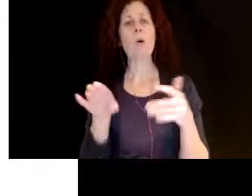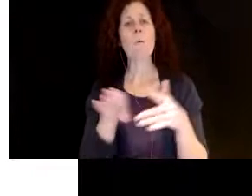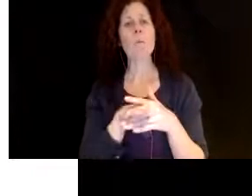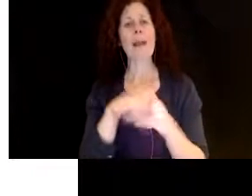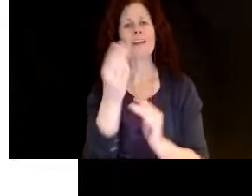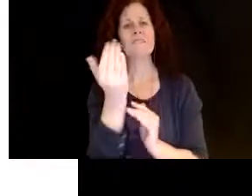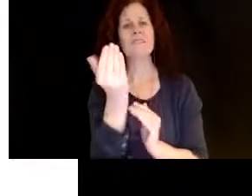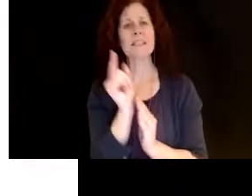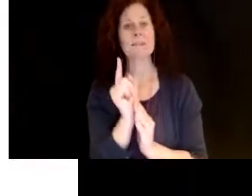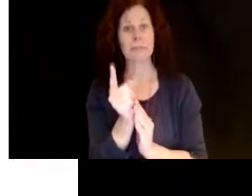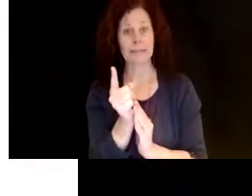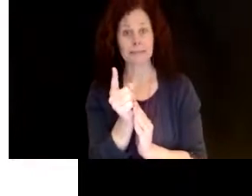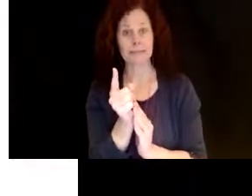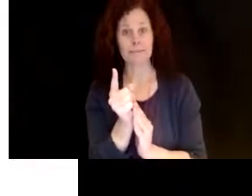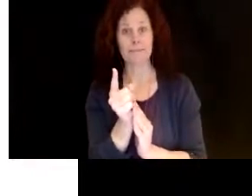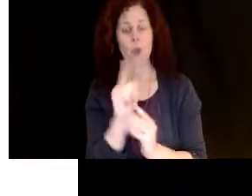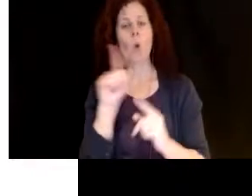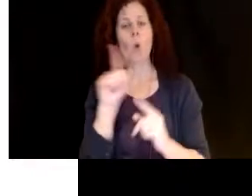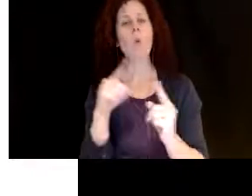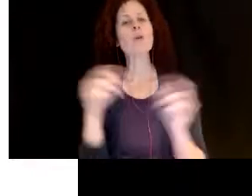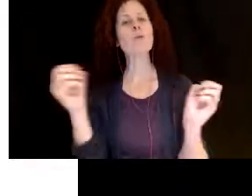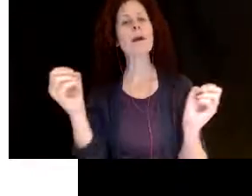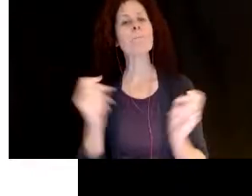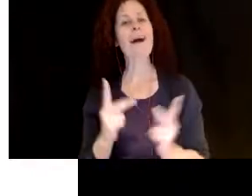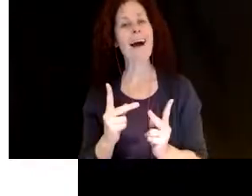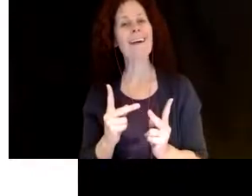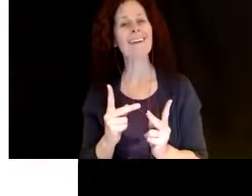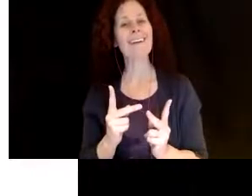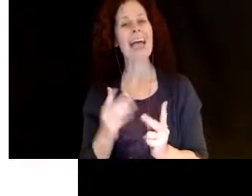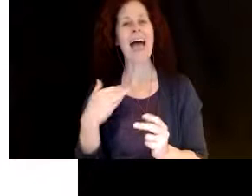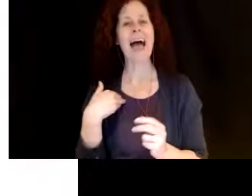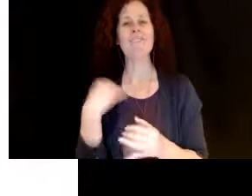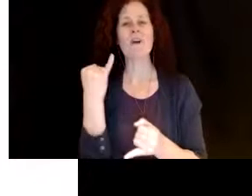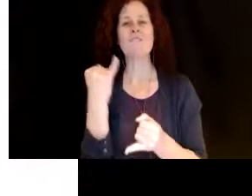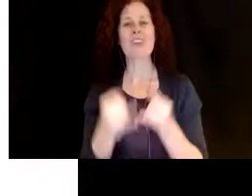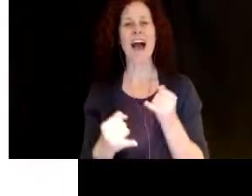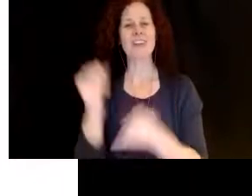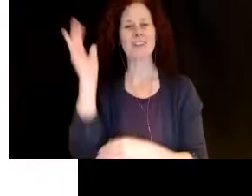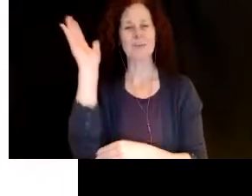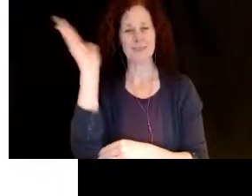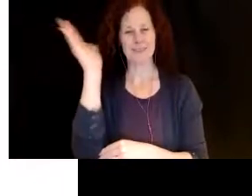now. When we return, we'll have our final speaker,